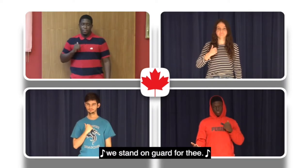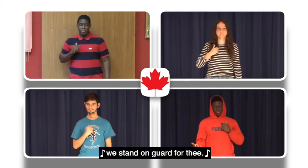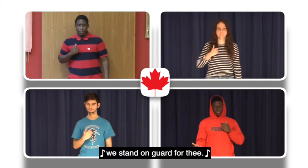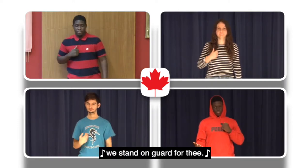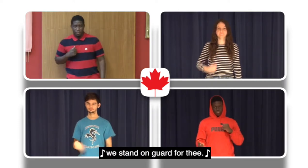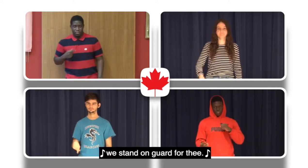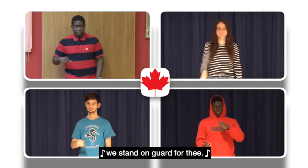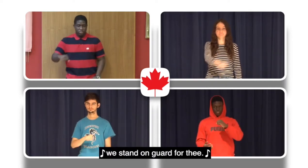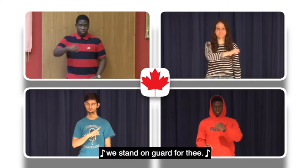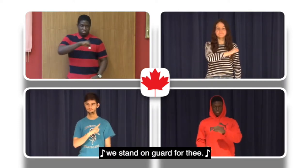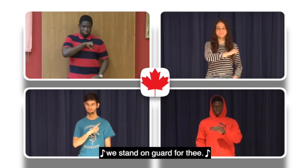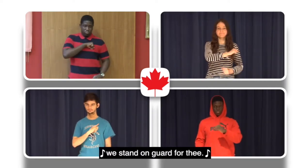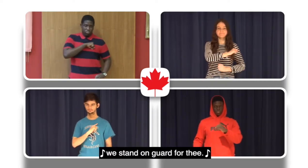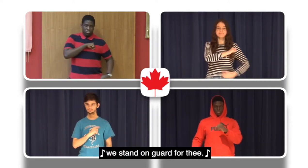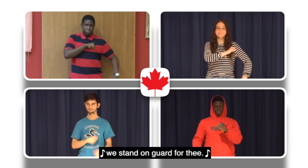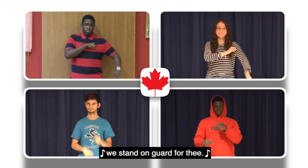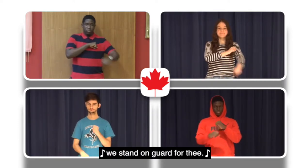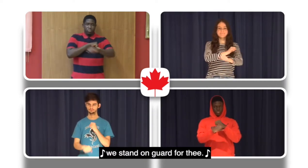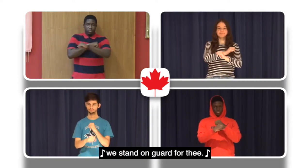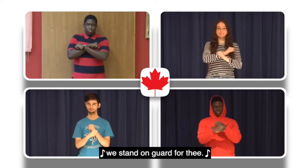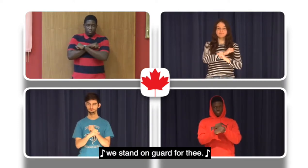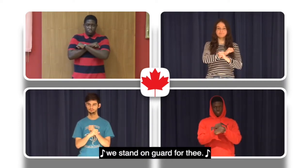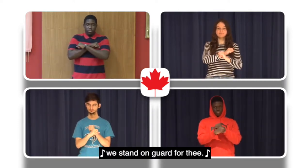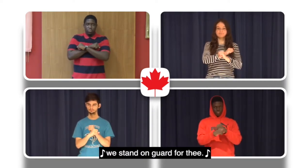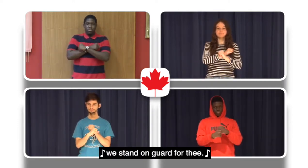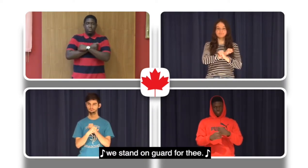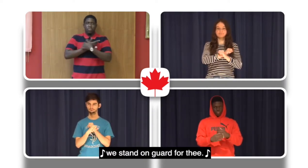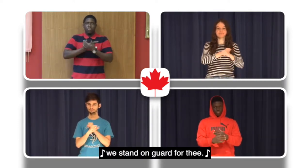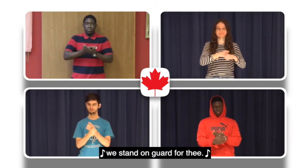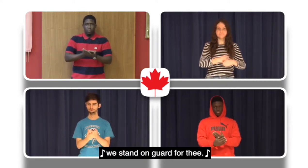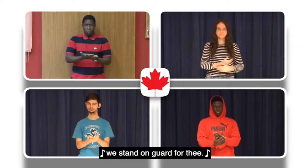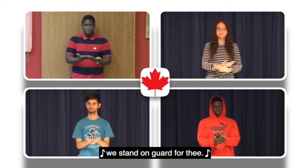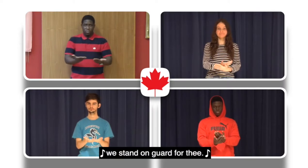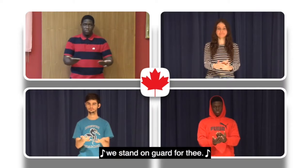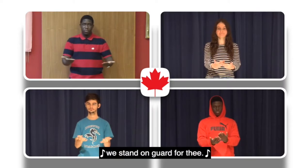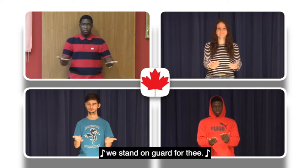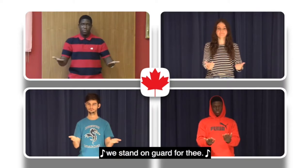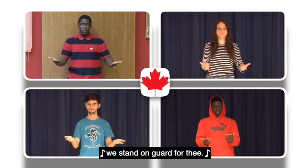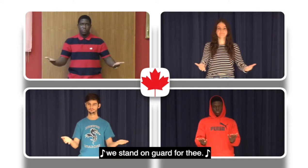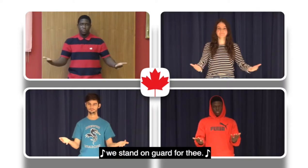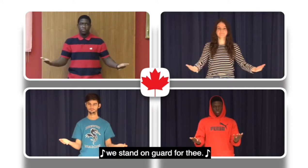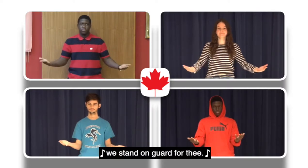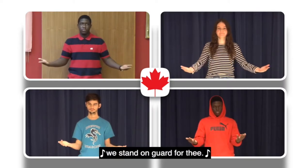Canada, we stand on guard for